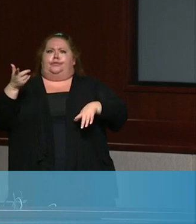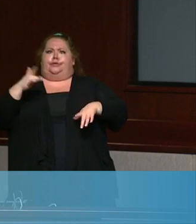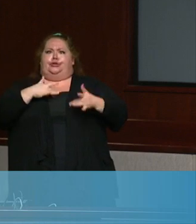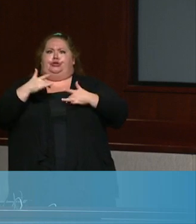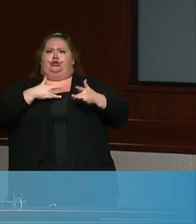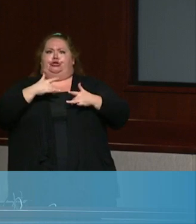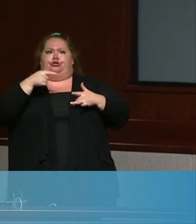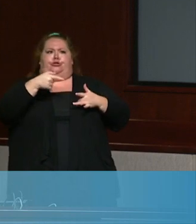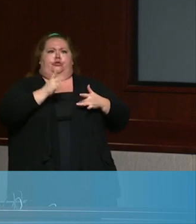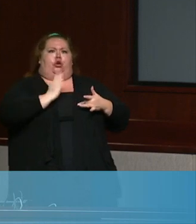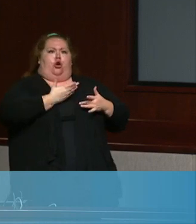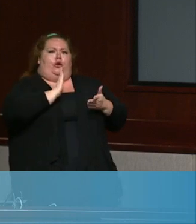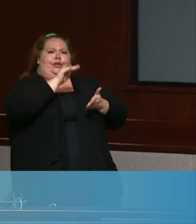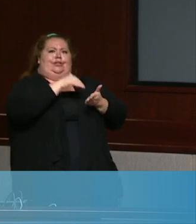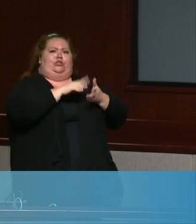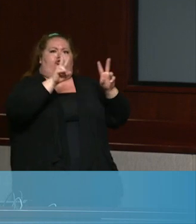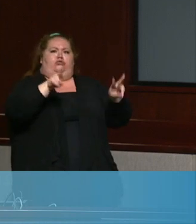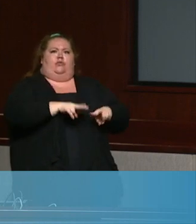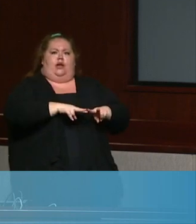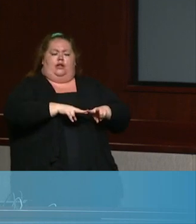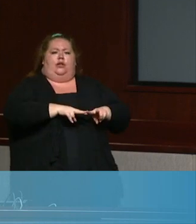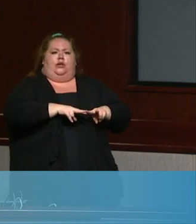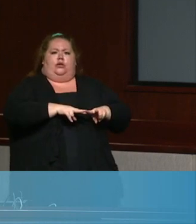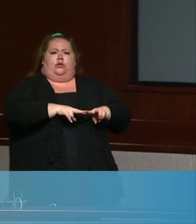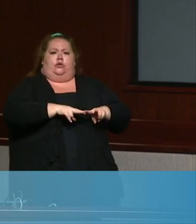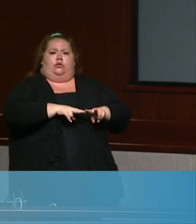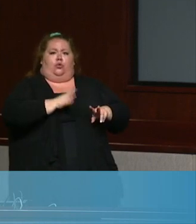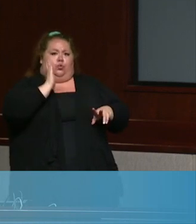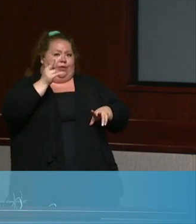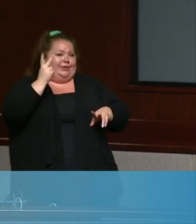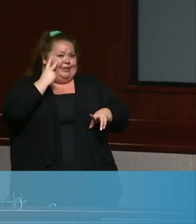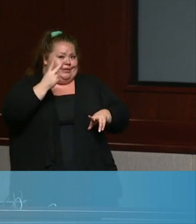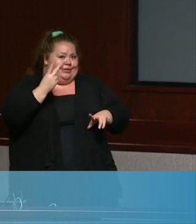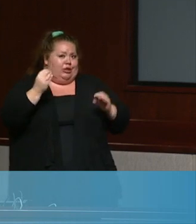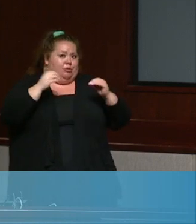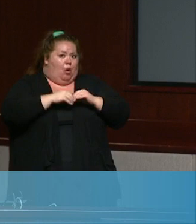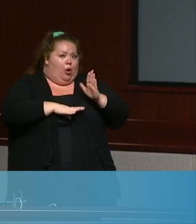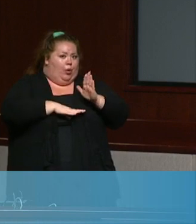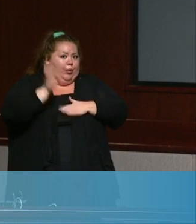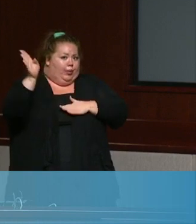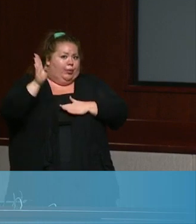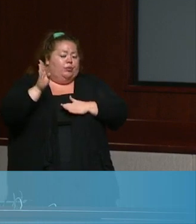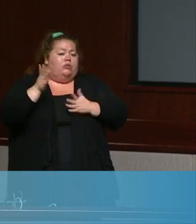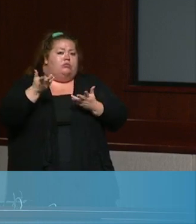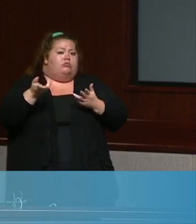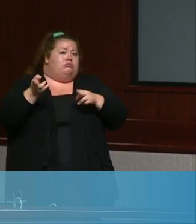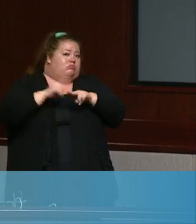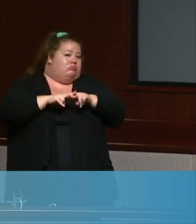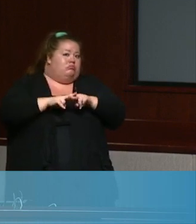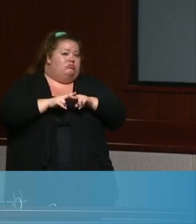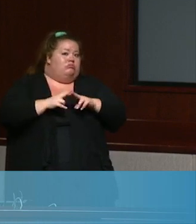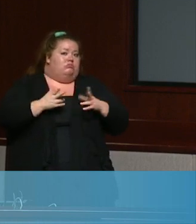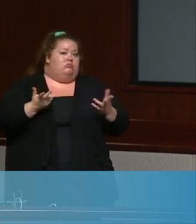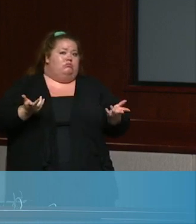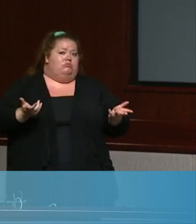see an influx of cases on top of our already high number?